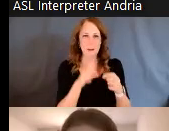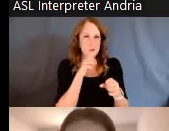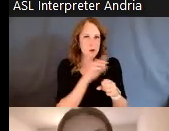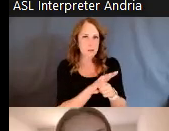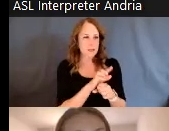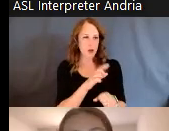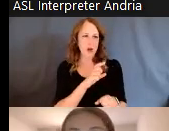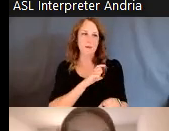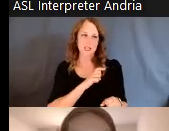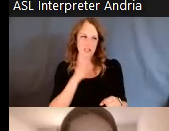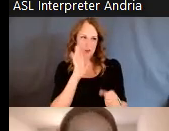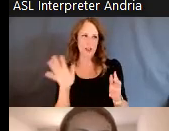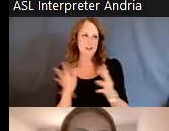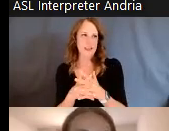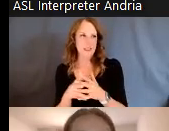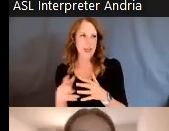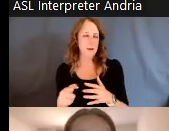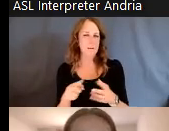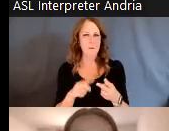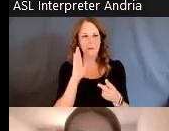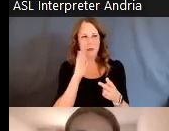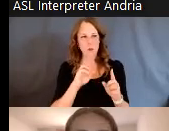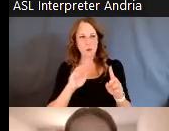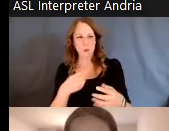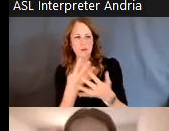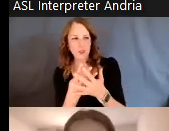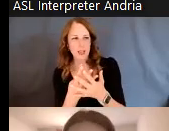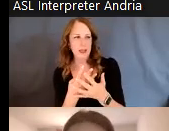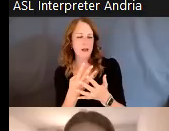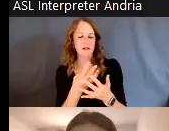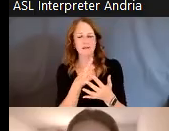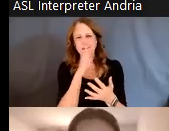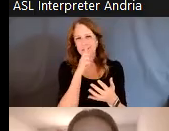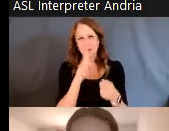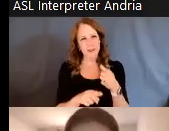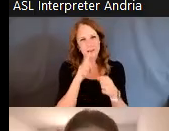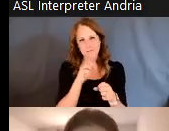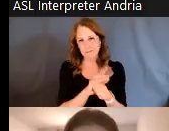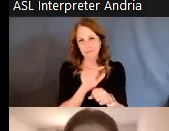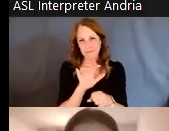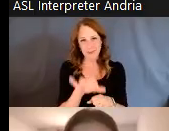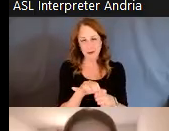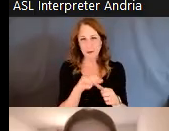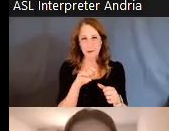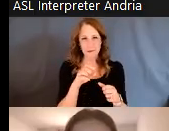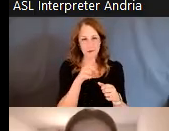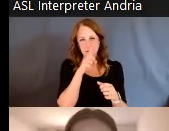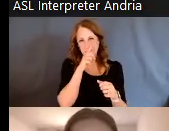will get them, they'll go to jail, we can't guarantee that, so we shouldn't say it.